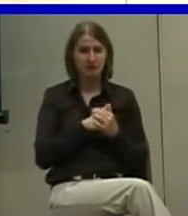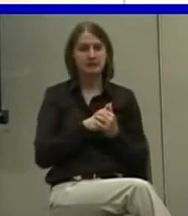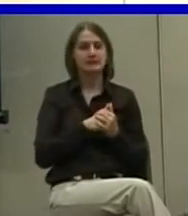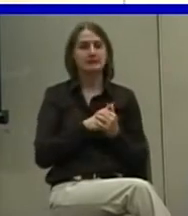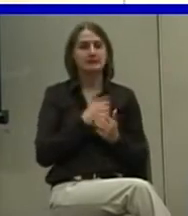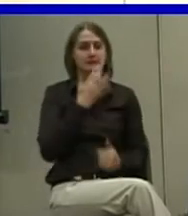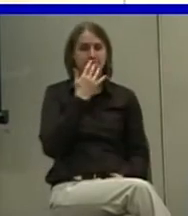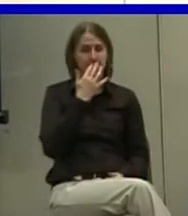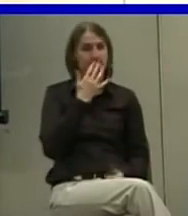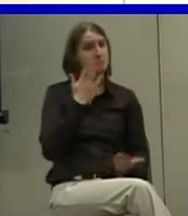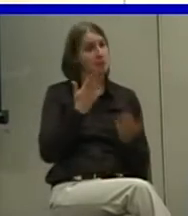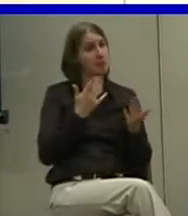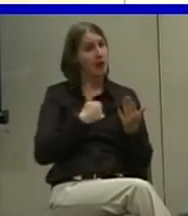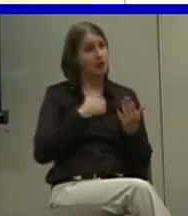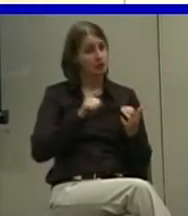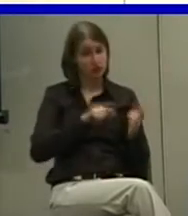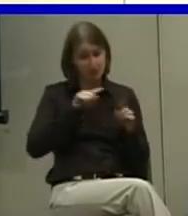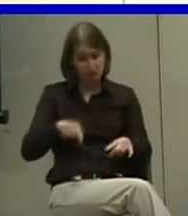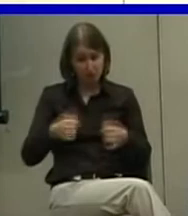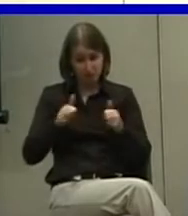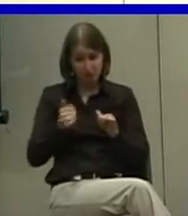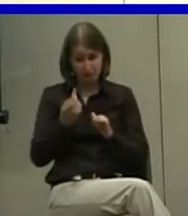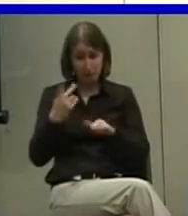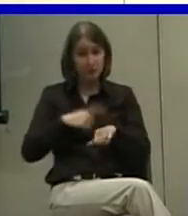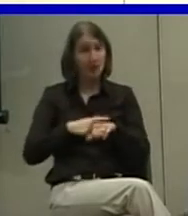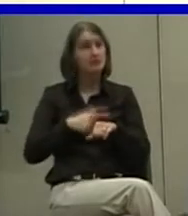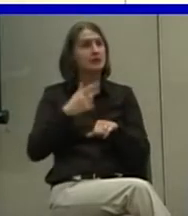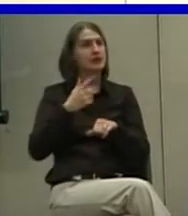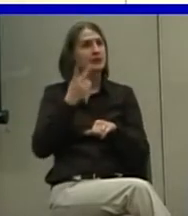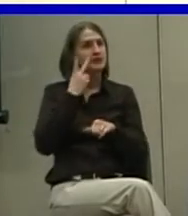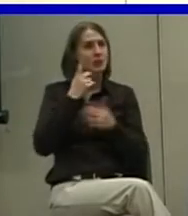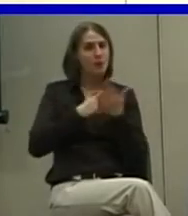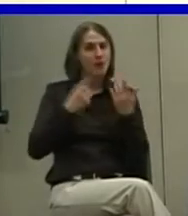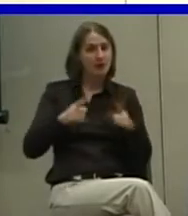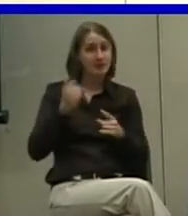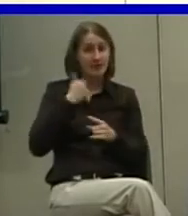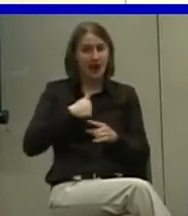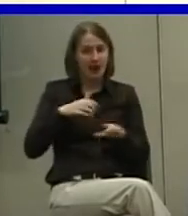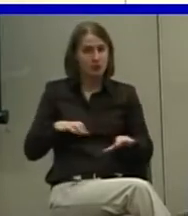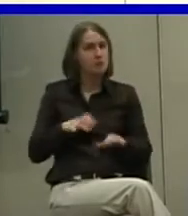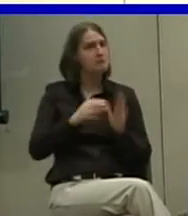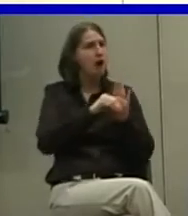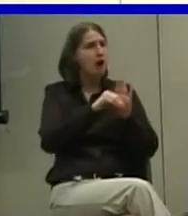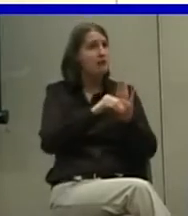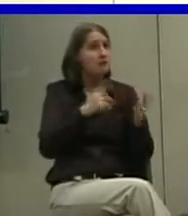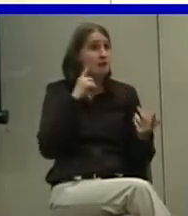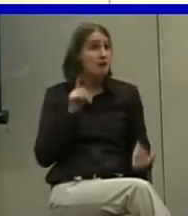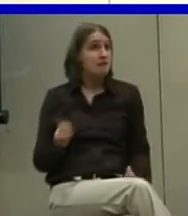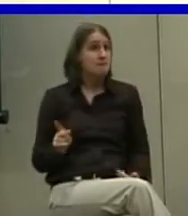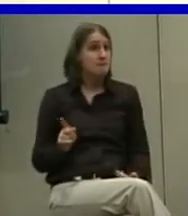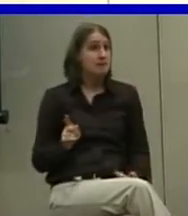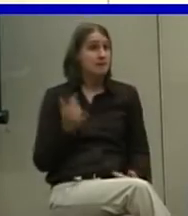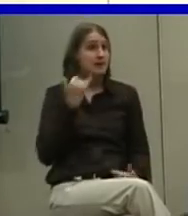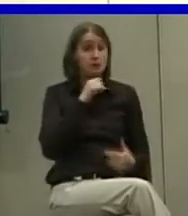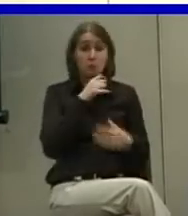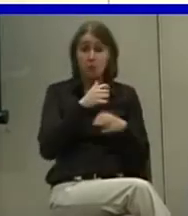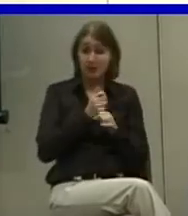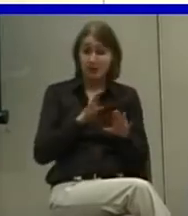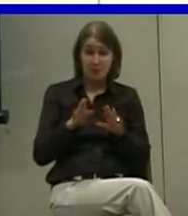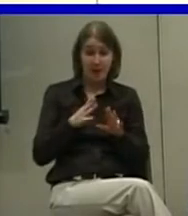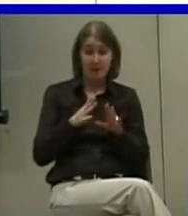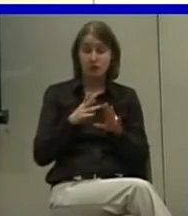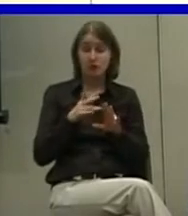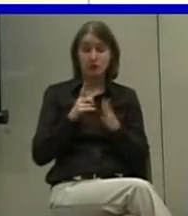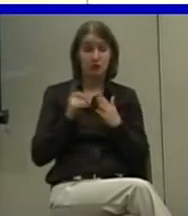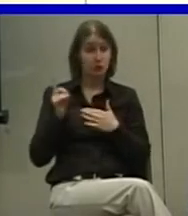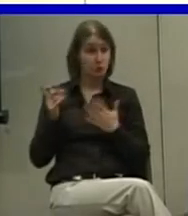Well, maybe I should come in and try it a couple times and see what would happen if I did. Modeling. If you're not going to get the behavior you want from that teacher